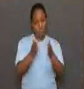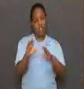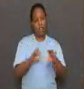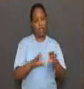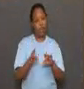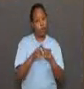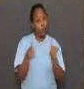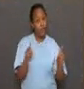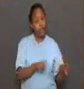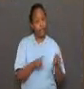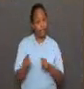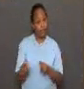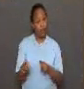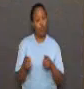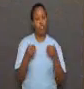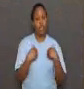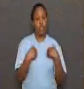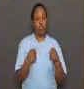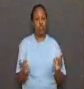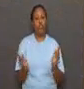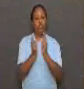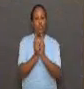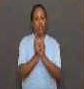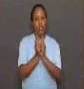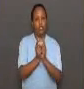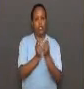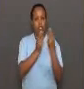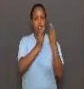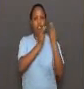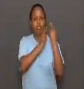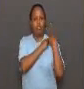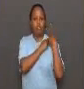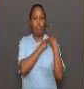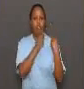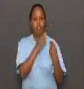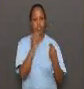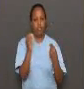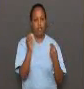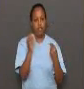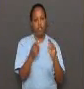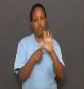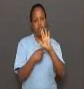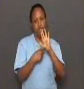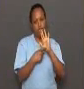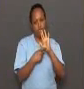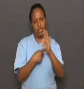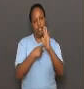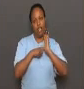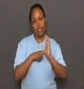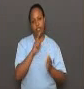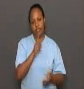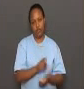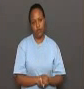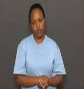especially on the relationship between authority and accountability. You have